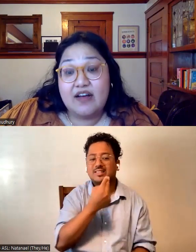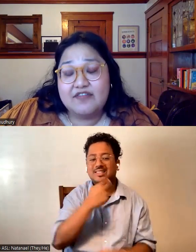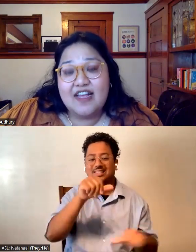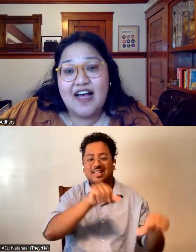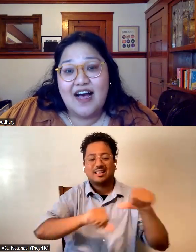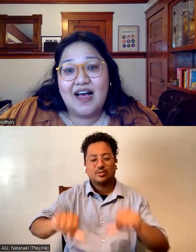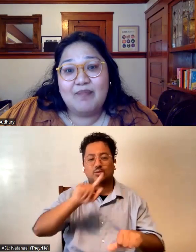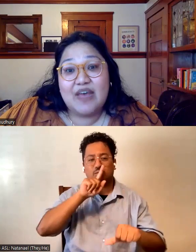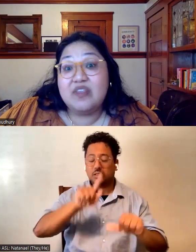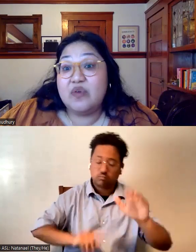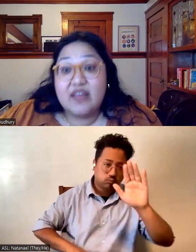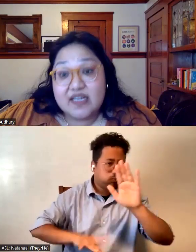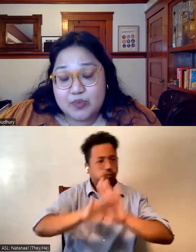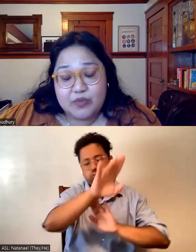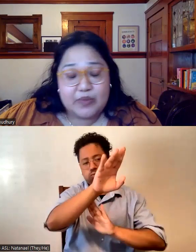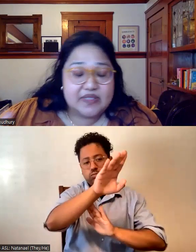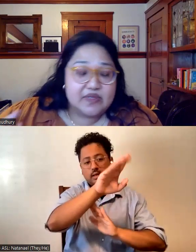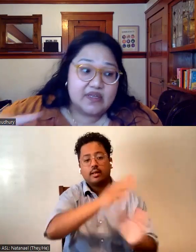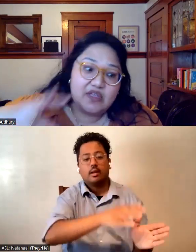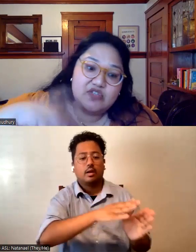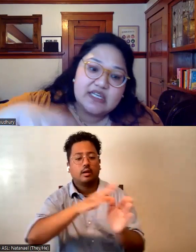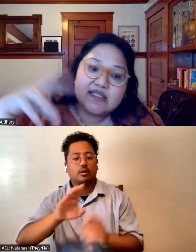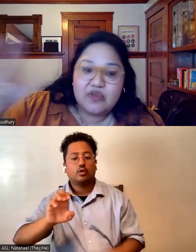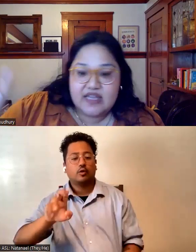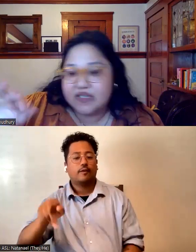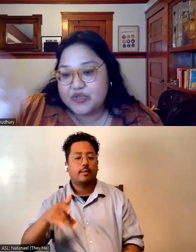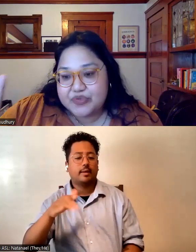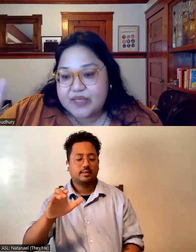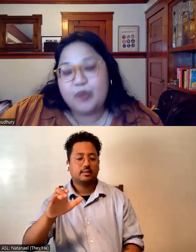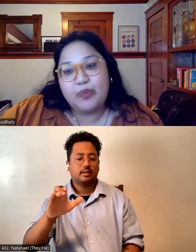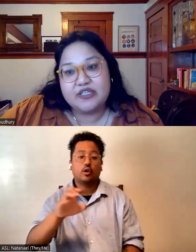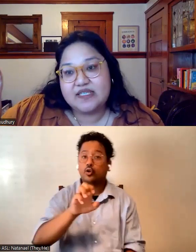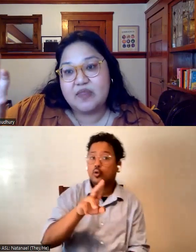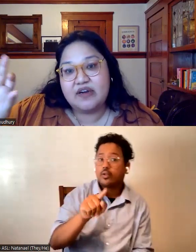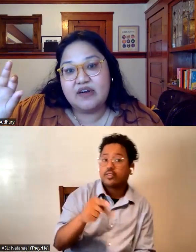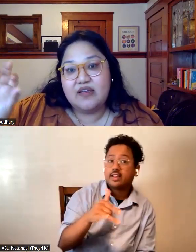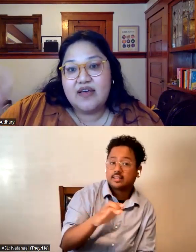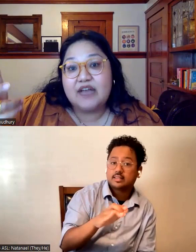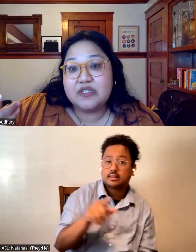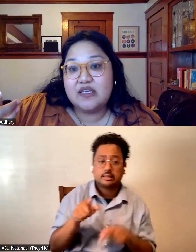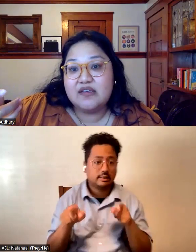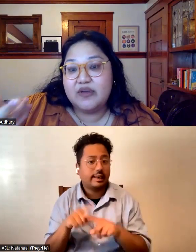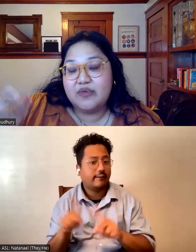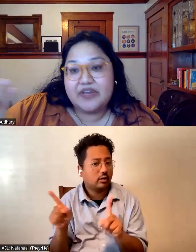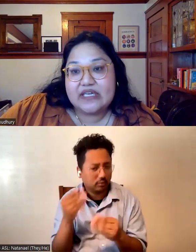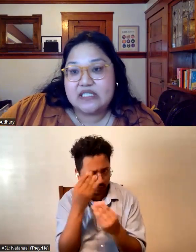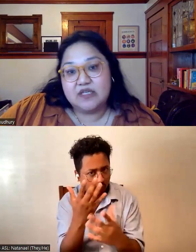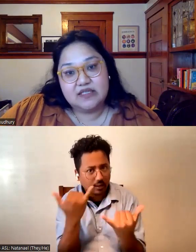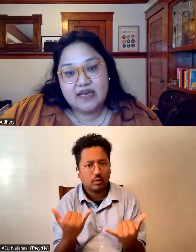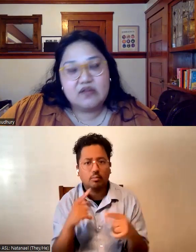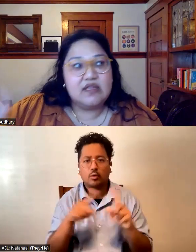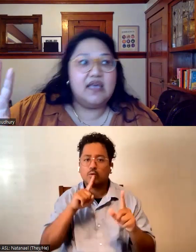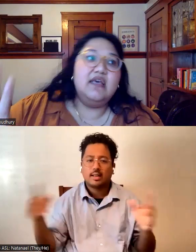popping off, and the euthenics movement, right? So like eugenics and euthenics are two separate projects, but they're actually, very